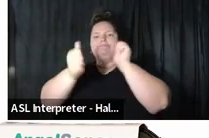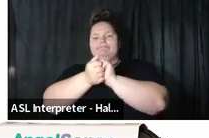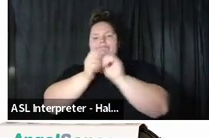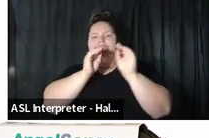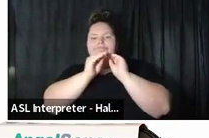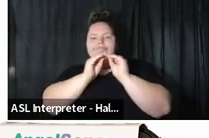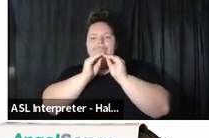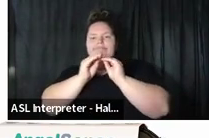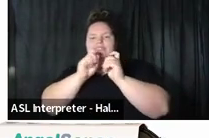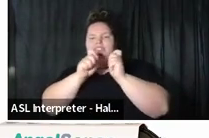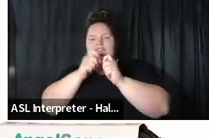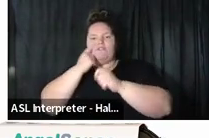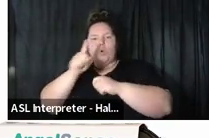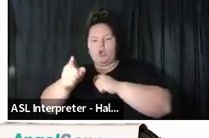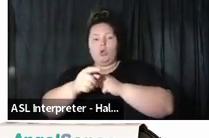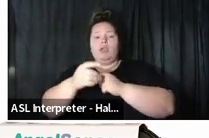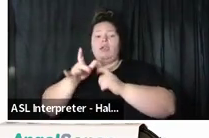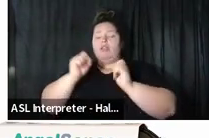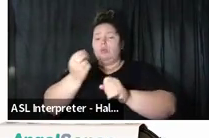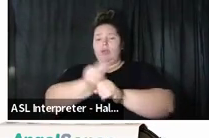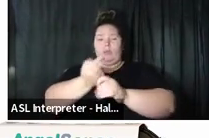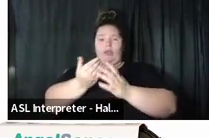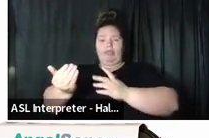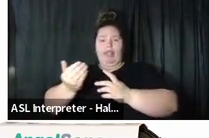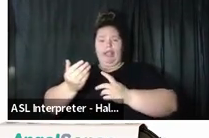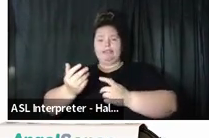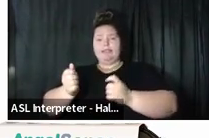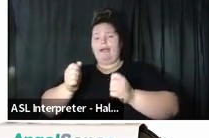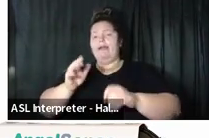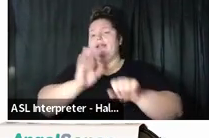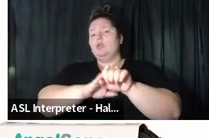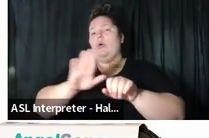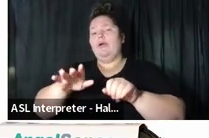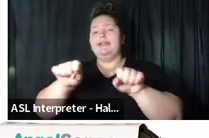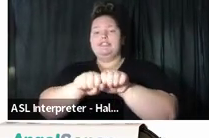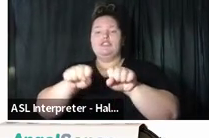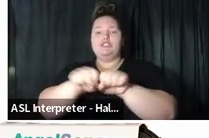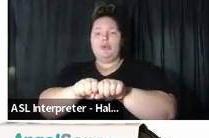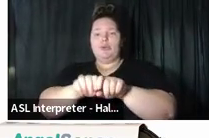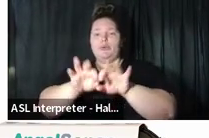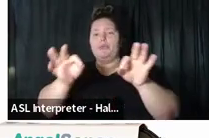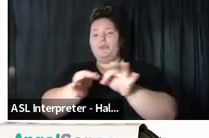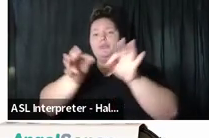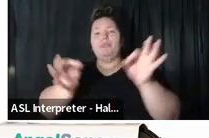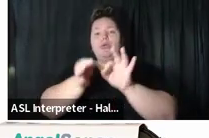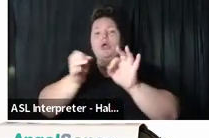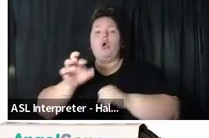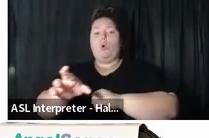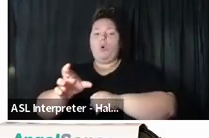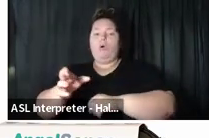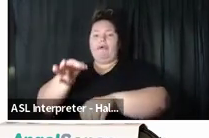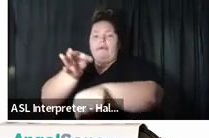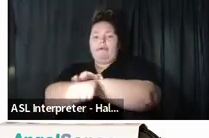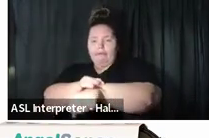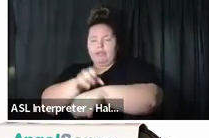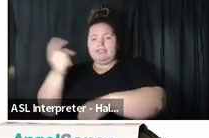have things that are attached to like a shoelace, or there's like a necklace or a wristband or something that you can just like kind of pin onto your